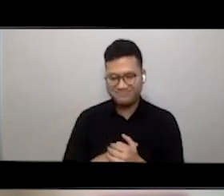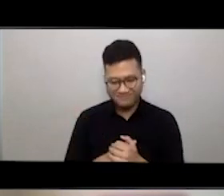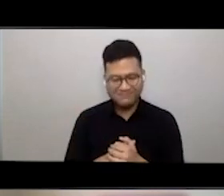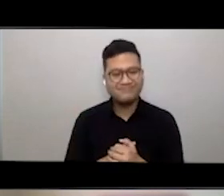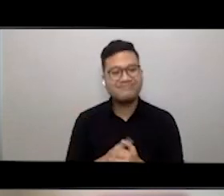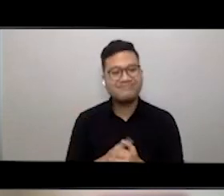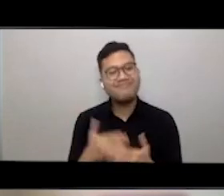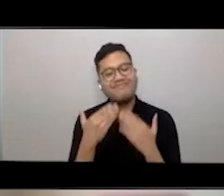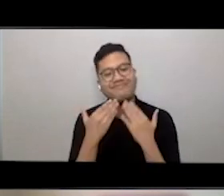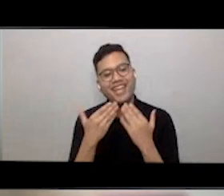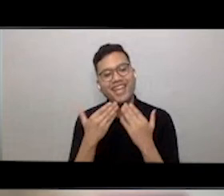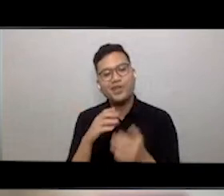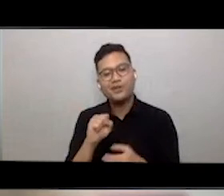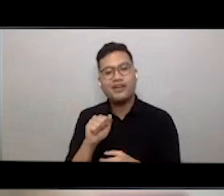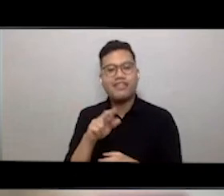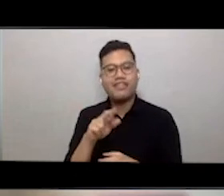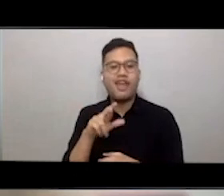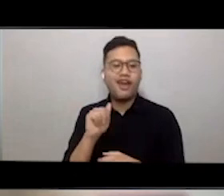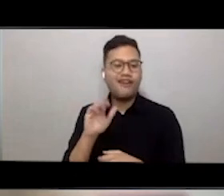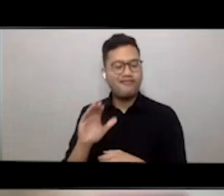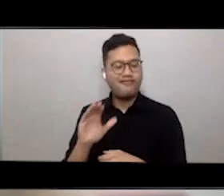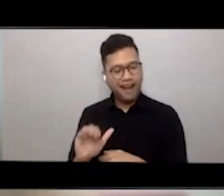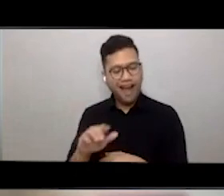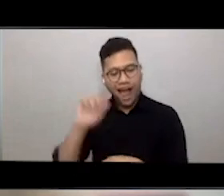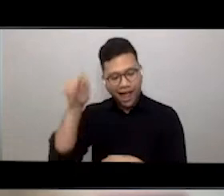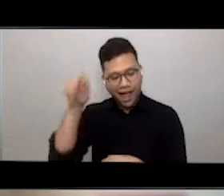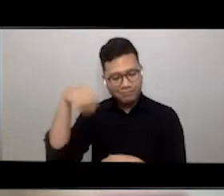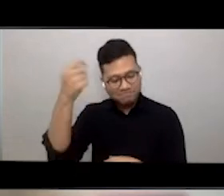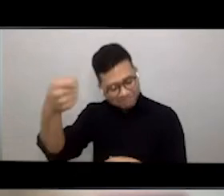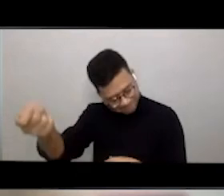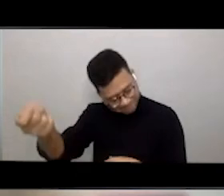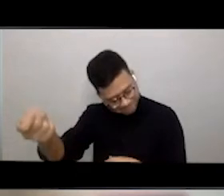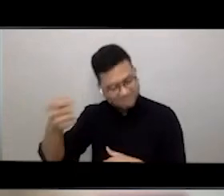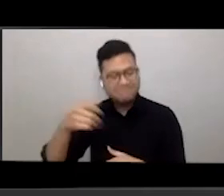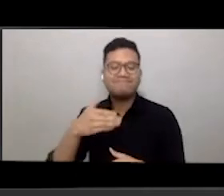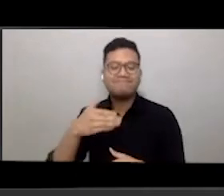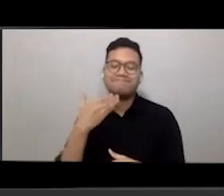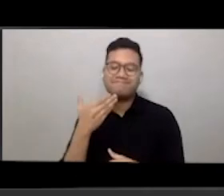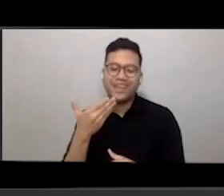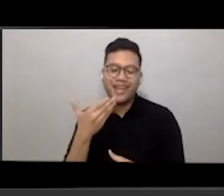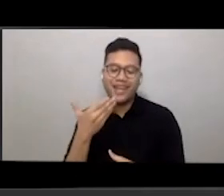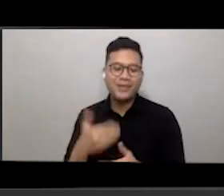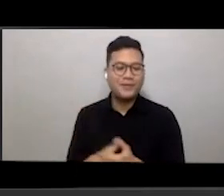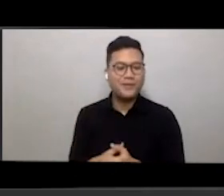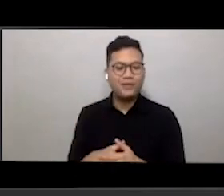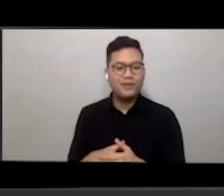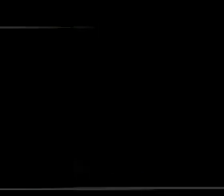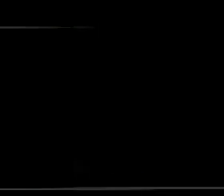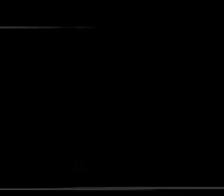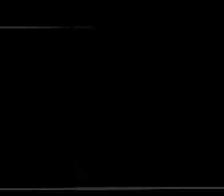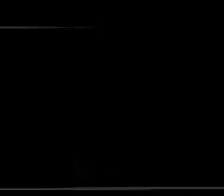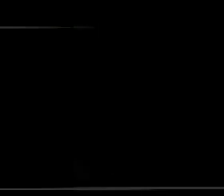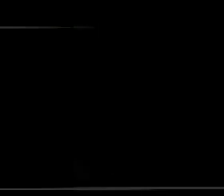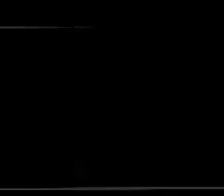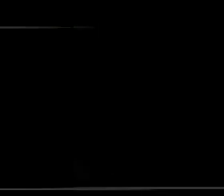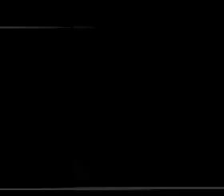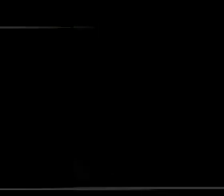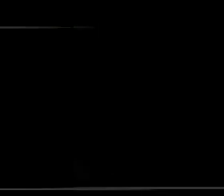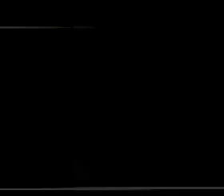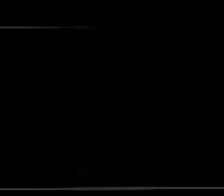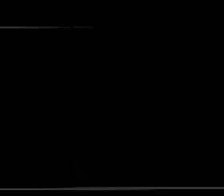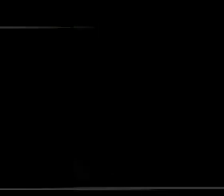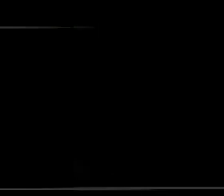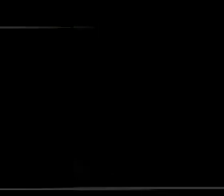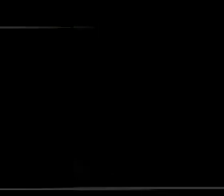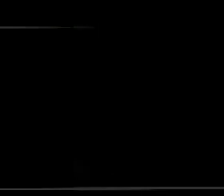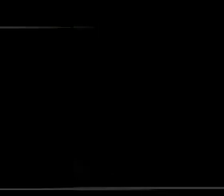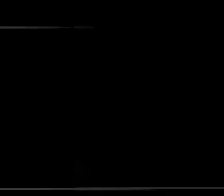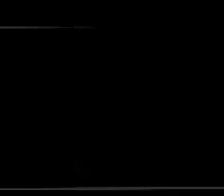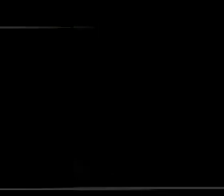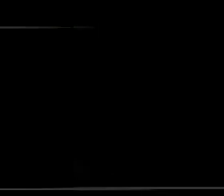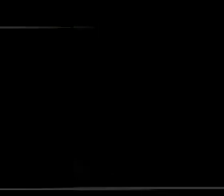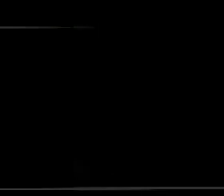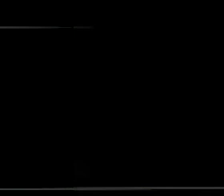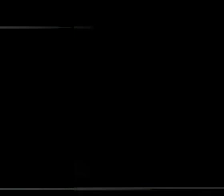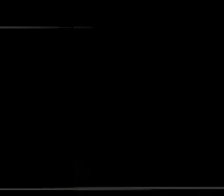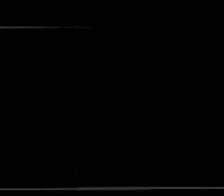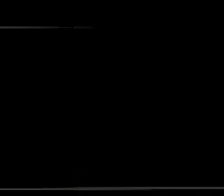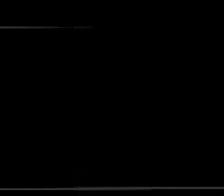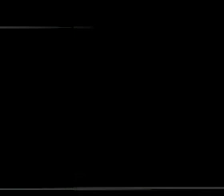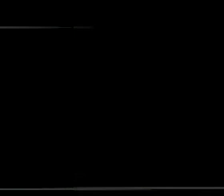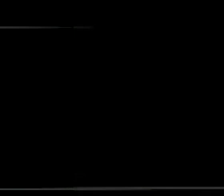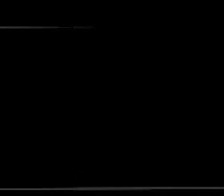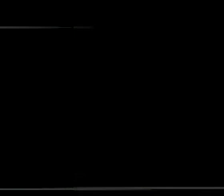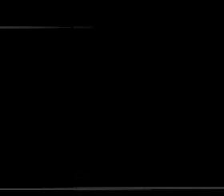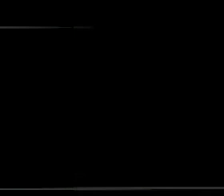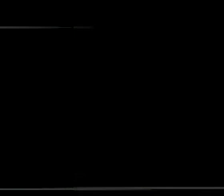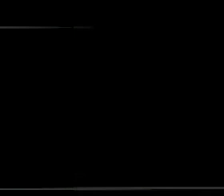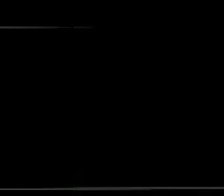very much, Sarah, Your Excellency Lissie, and to everybody on this call, good afternoon and welcome to